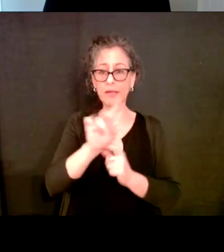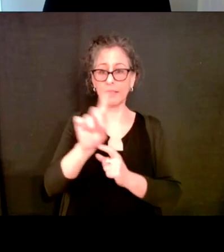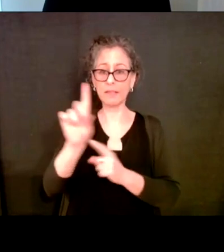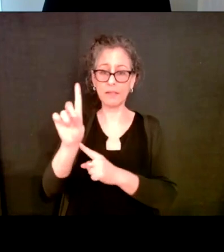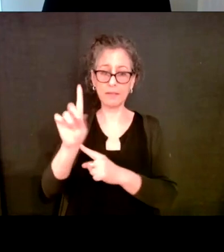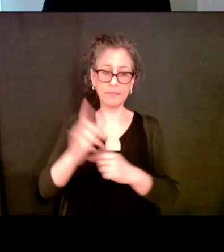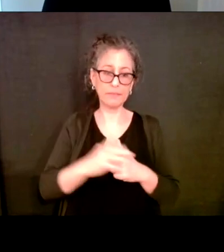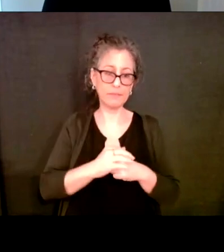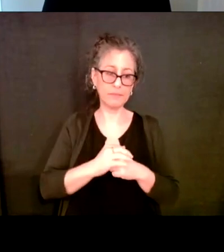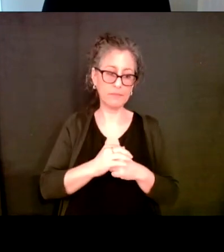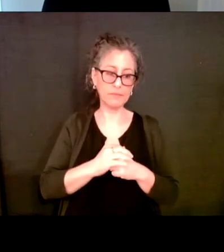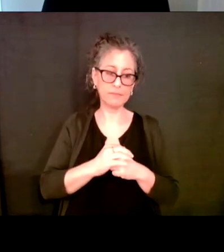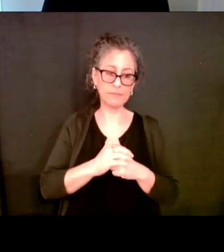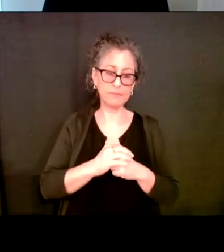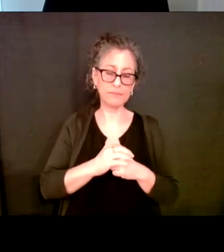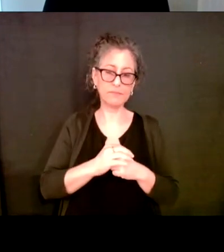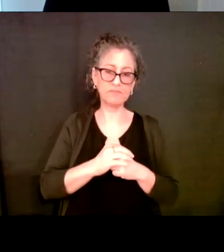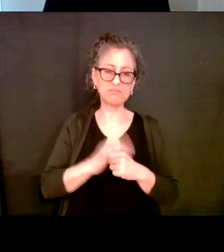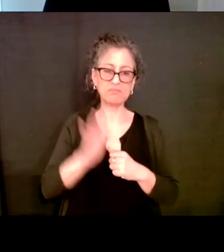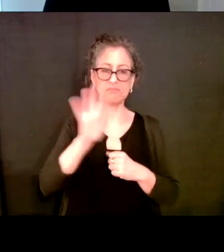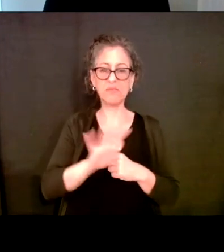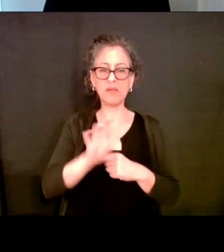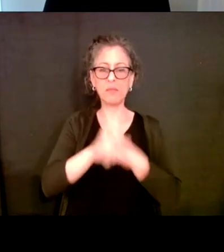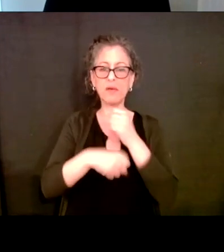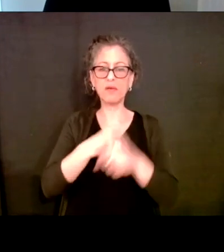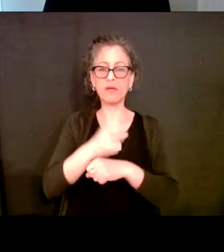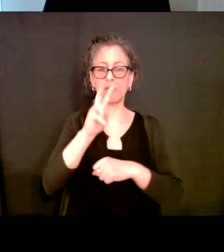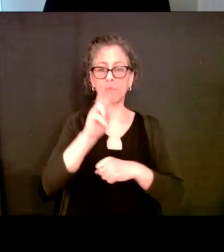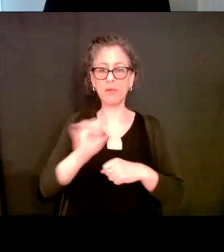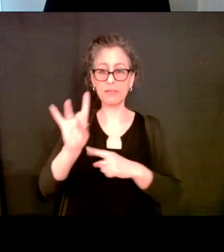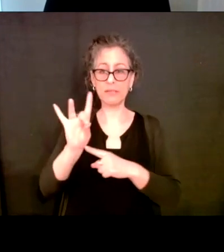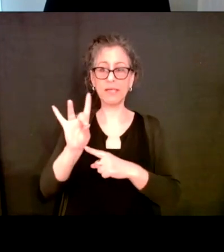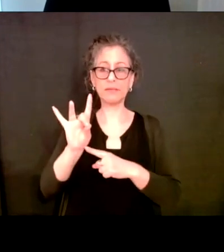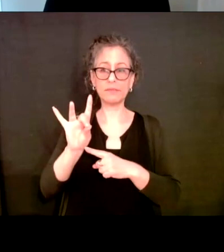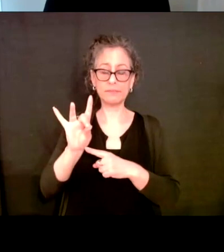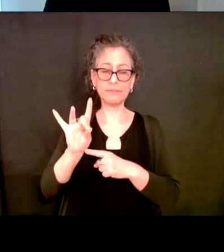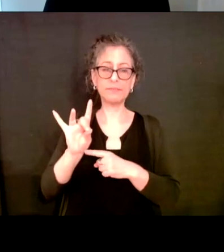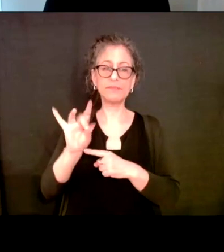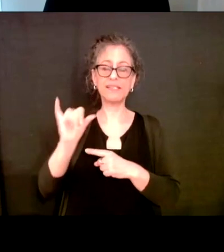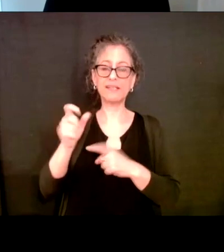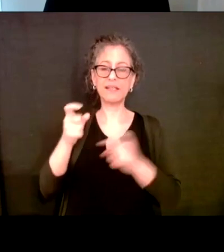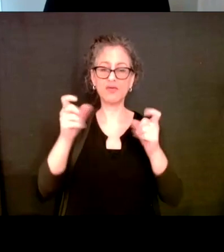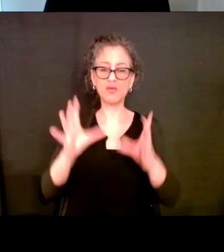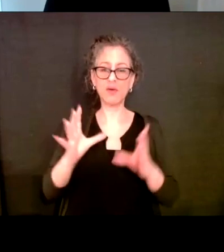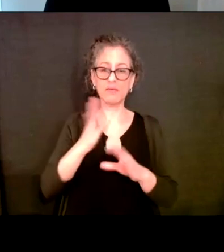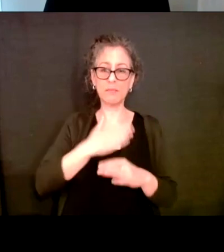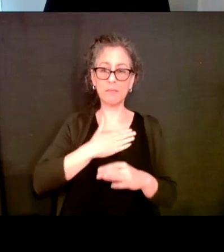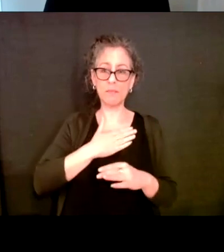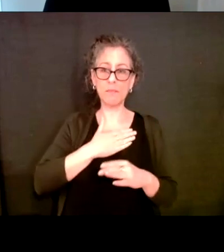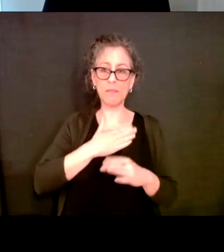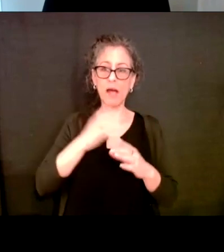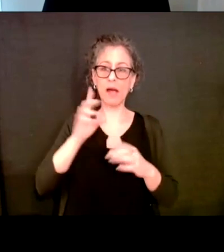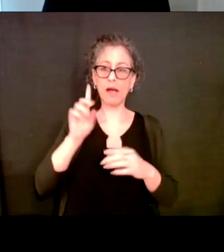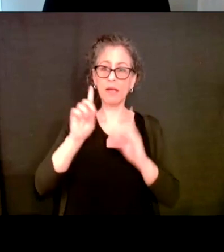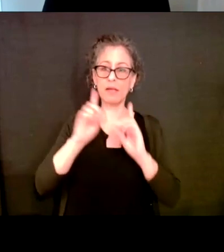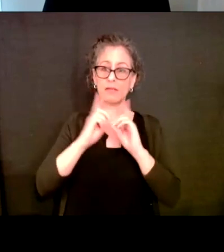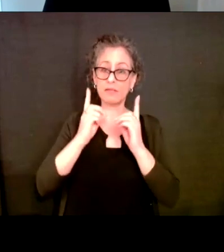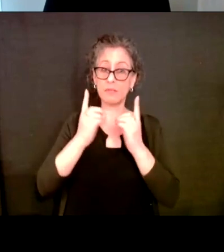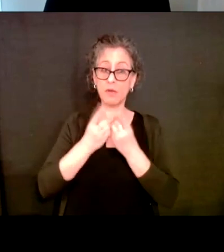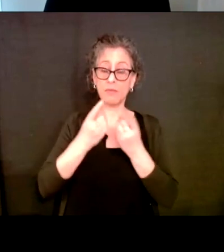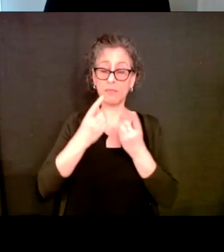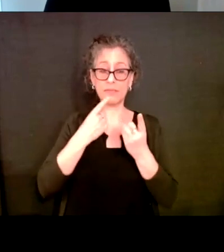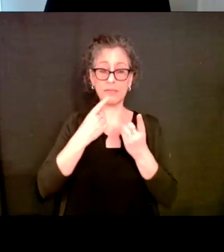disabilities. And it was around 2008 that the director in my department had on his desk this